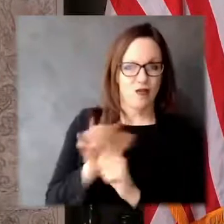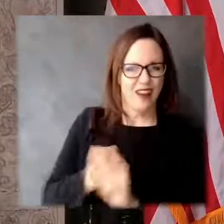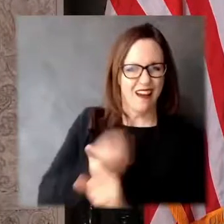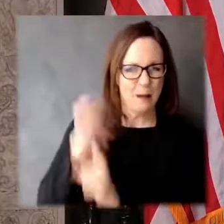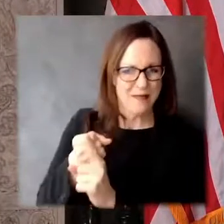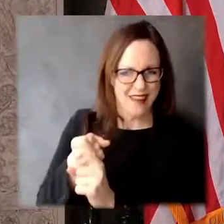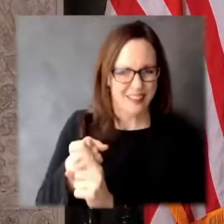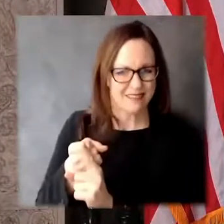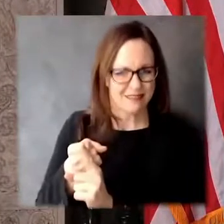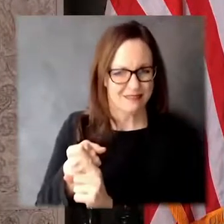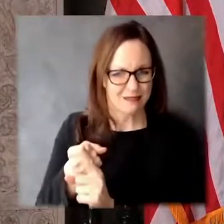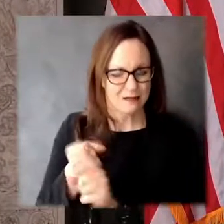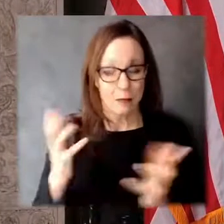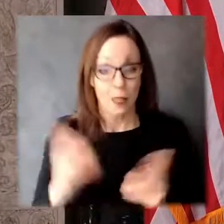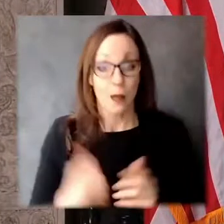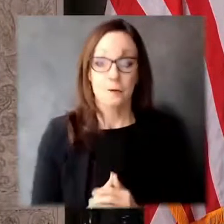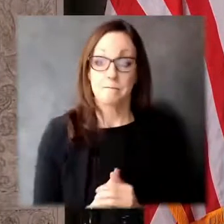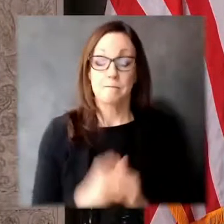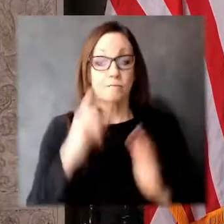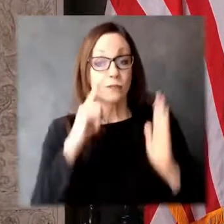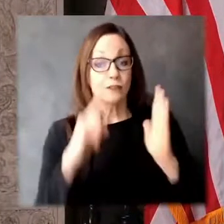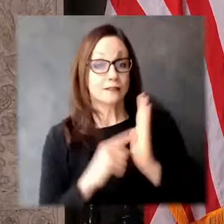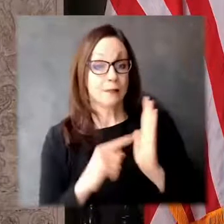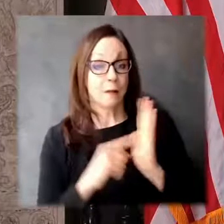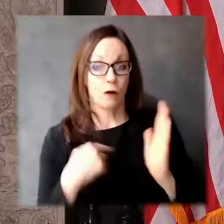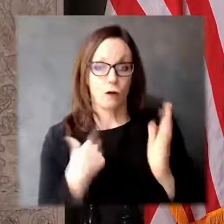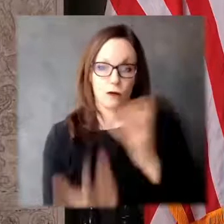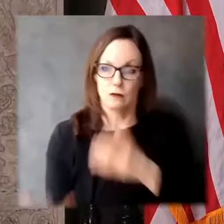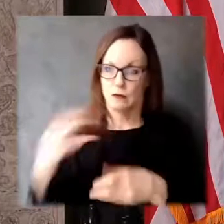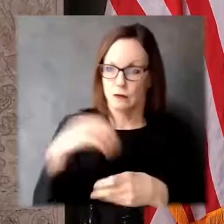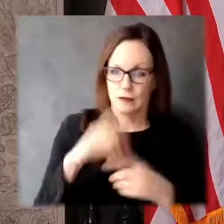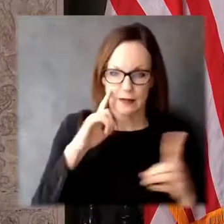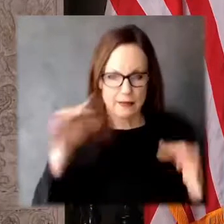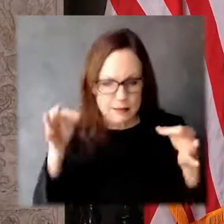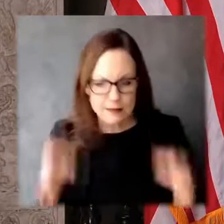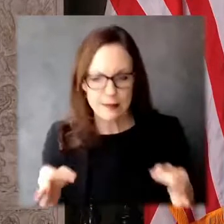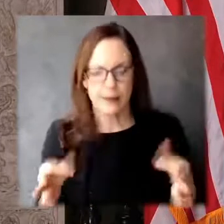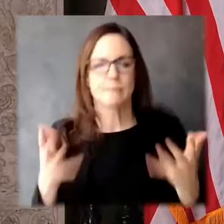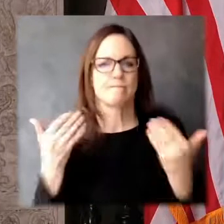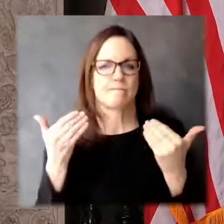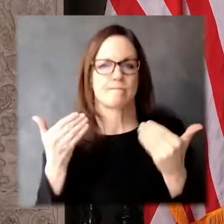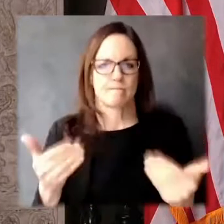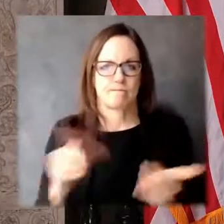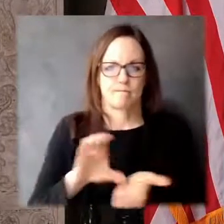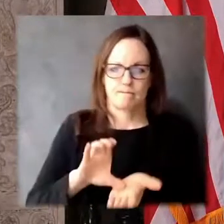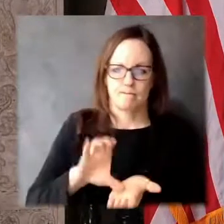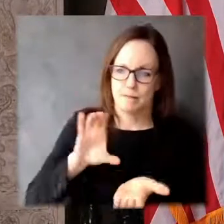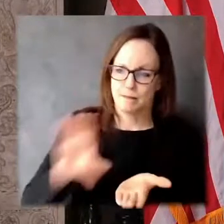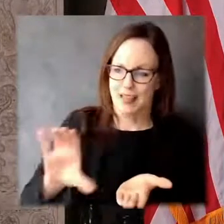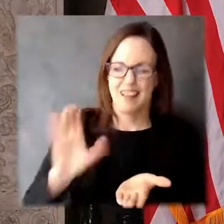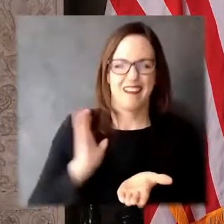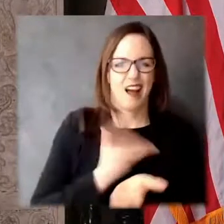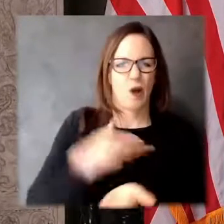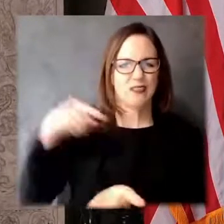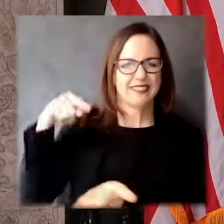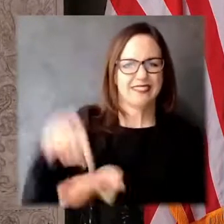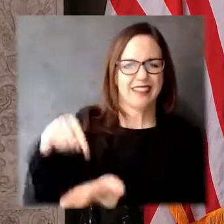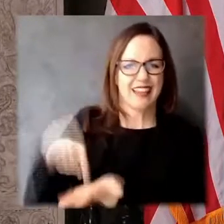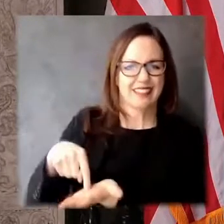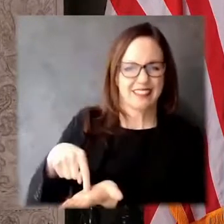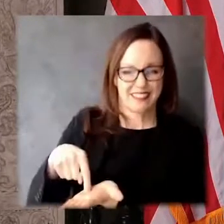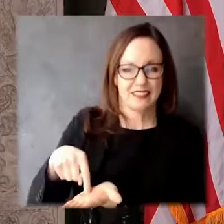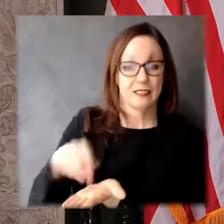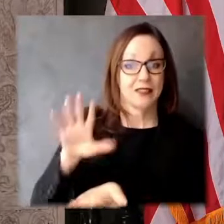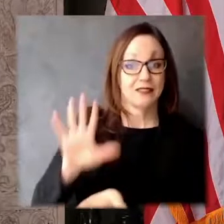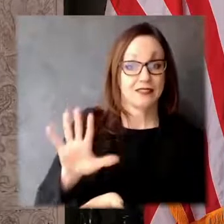budget was signed, we decided to take the unprecedented step of making a payment on our state's debt. We paid off